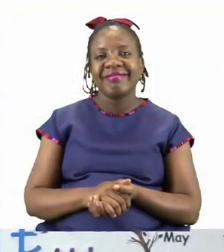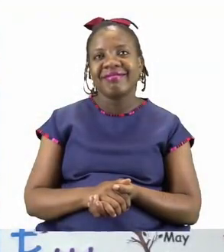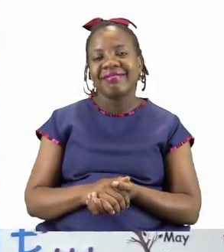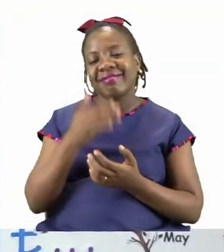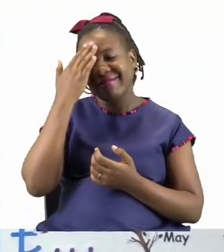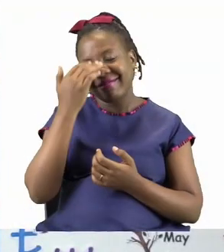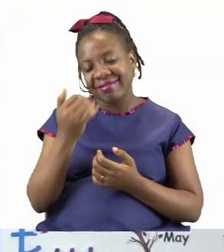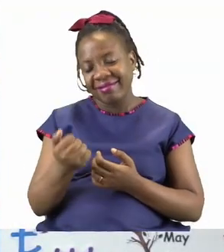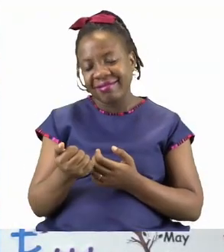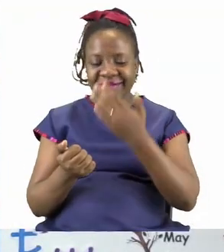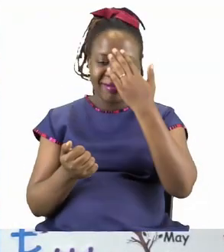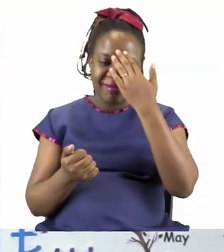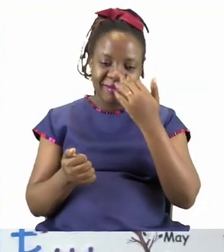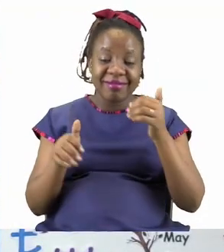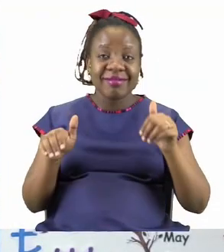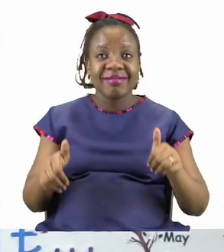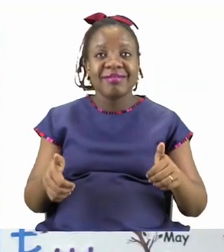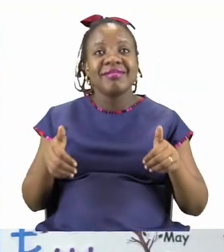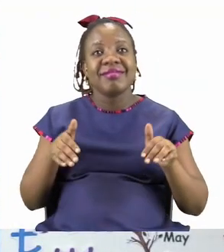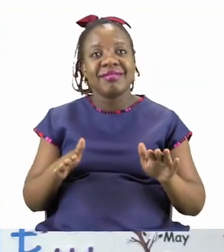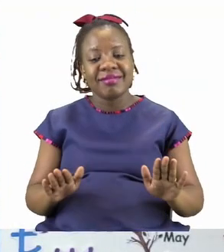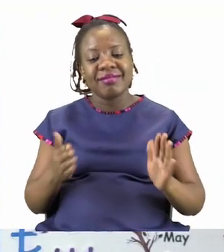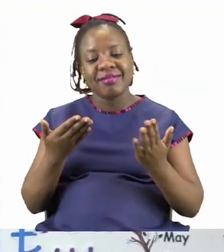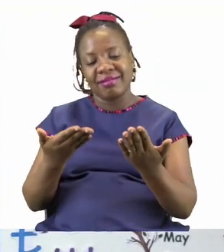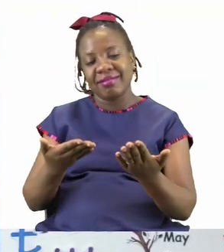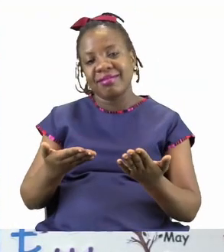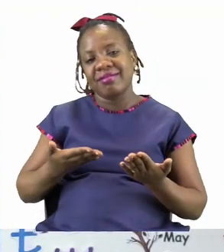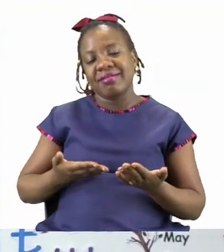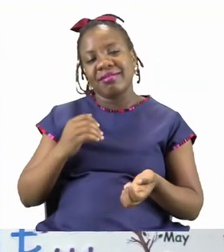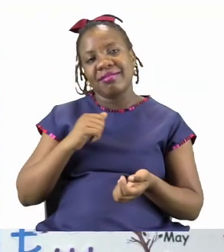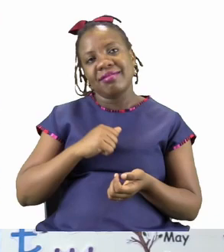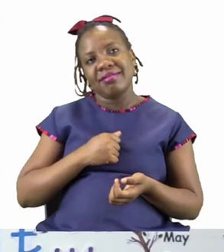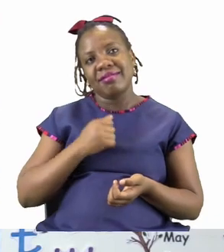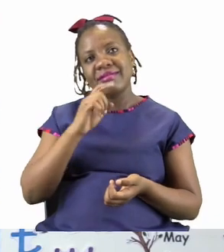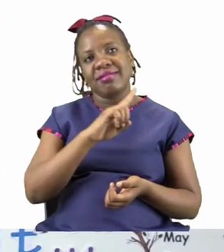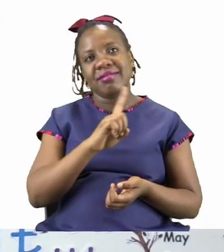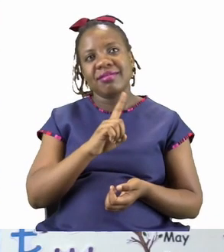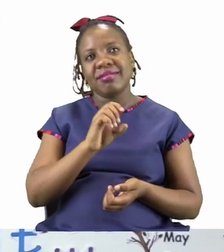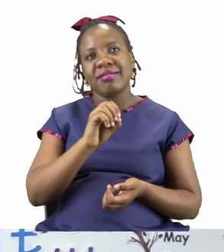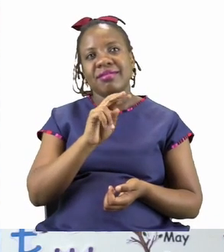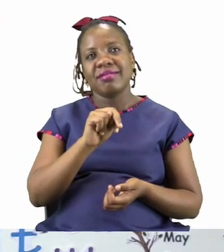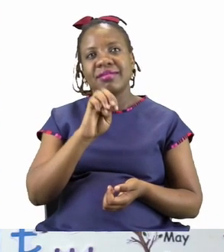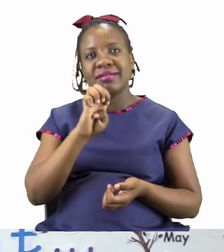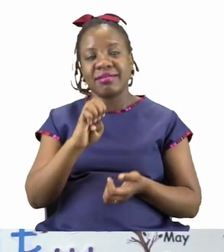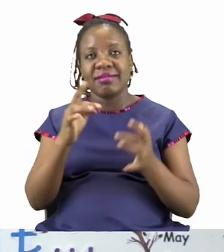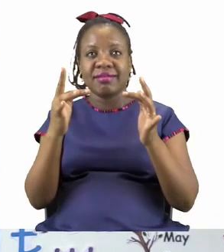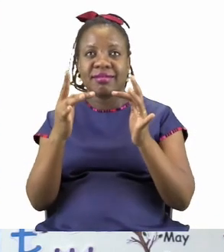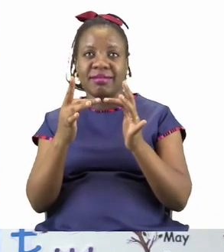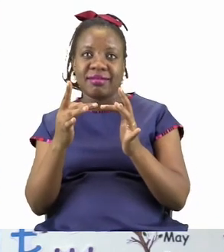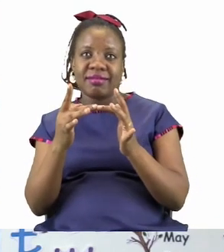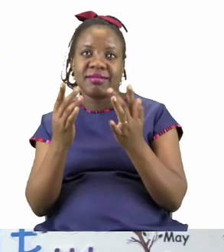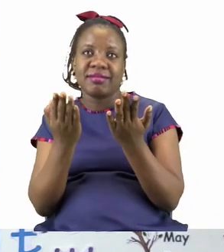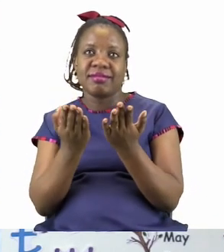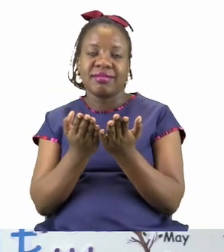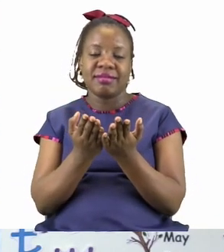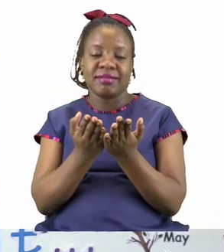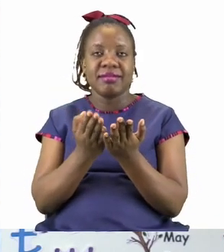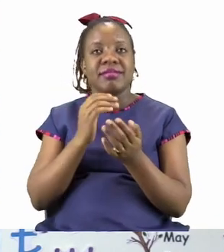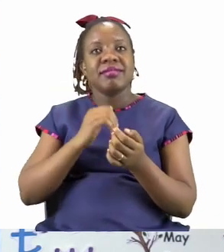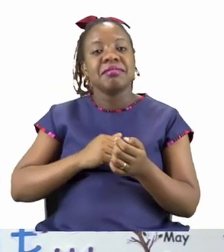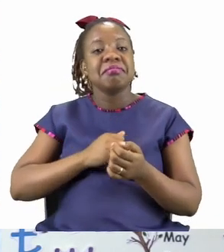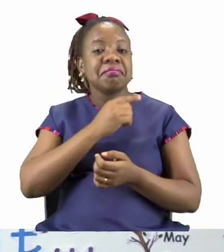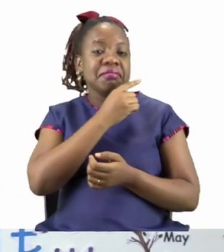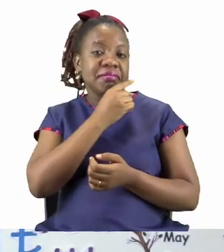Good day, boys and girls. Welcome to My Zone Online School. My name is Teacher Hartung, and